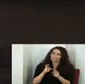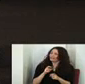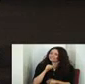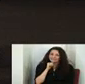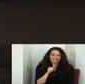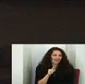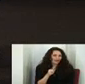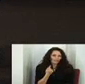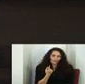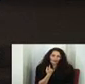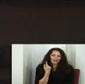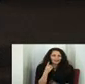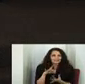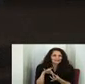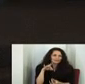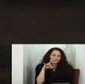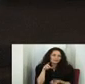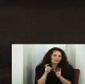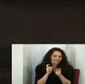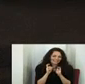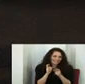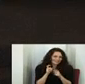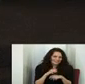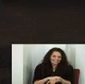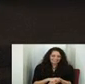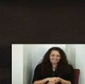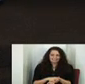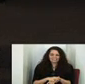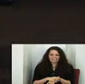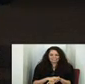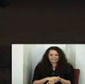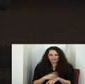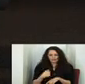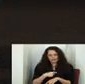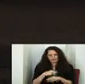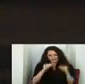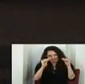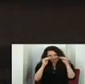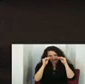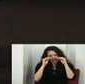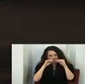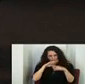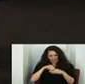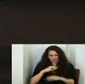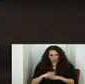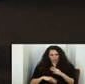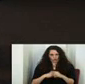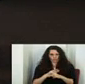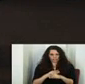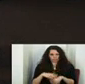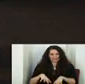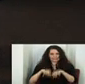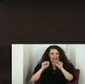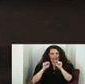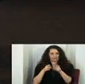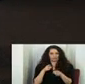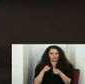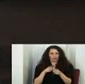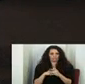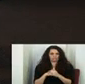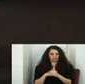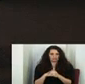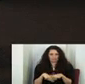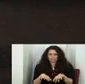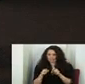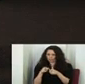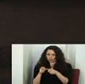one of those spiritual gifts. But we've been taught in our world to take control. Take control